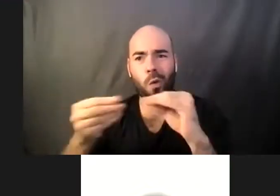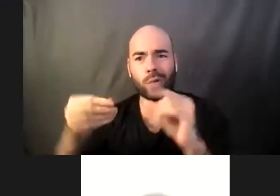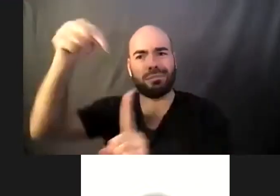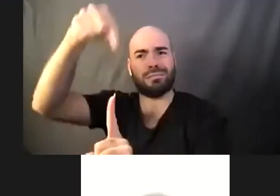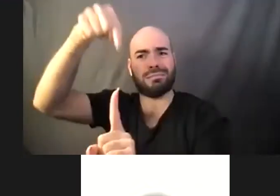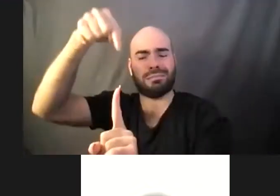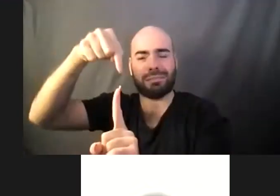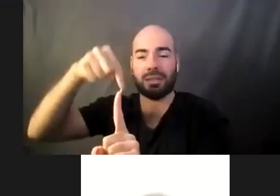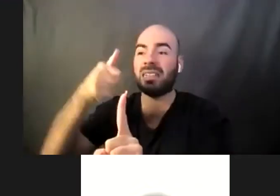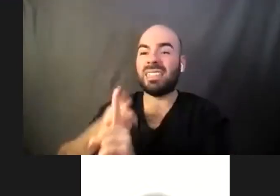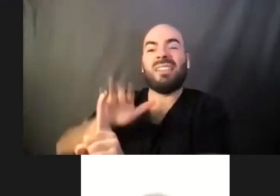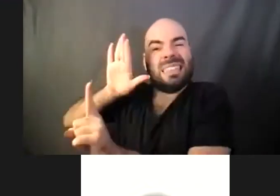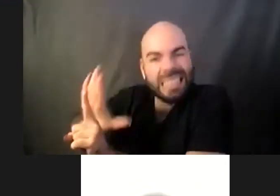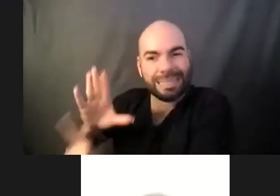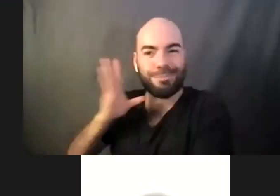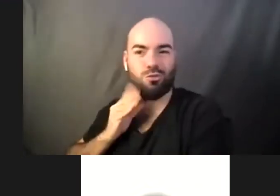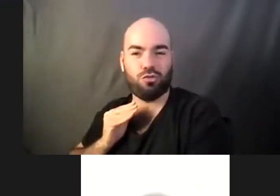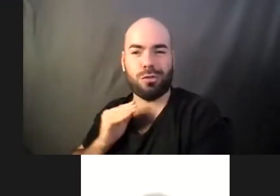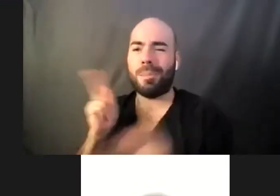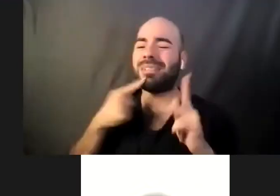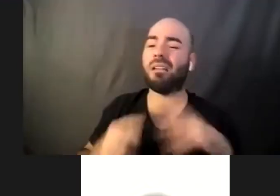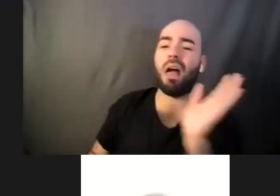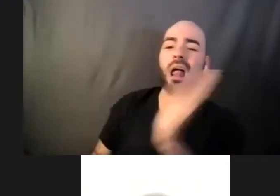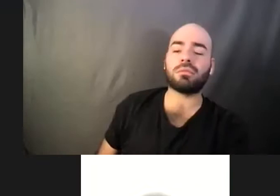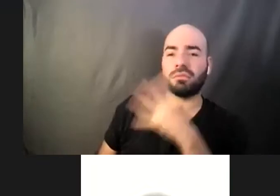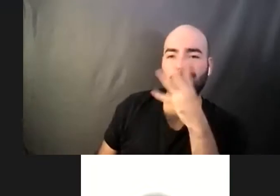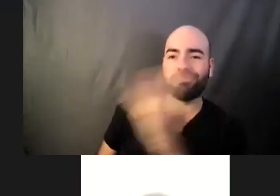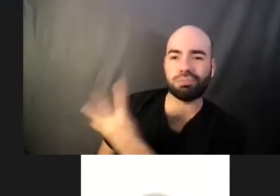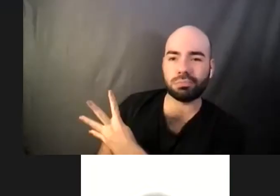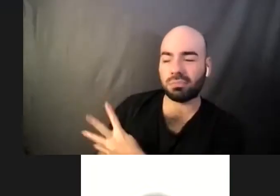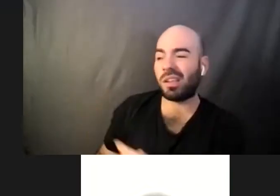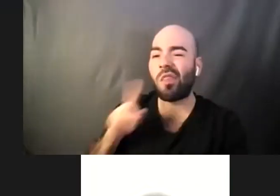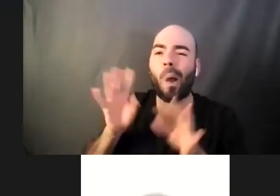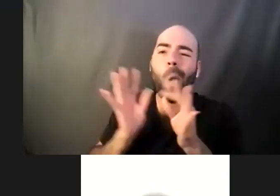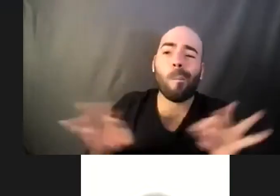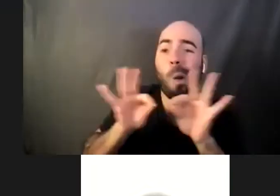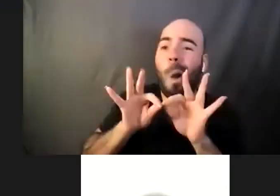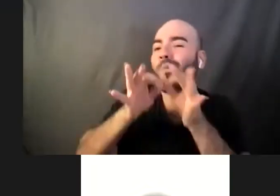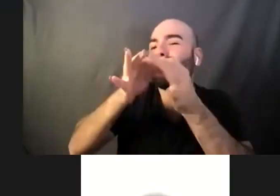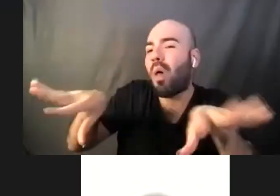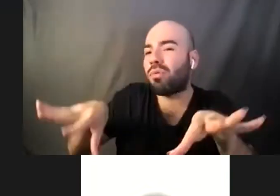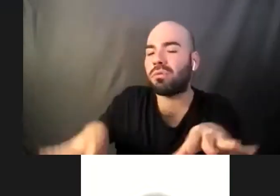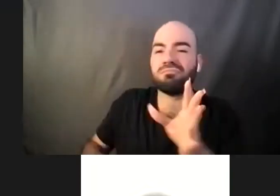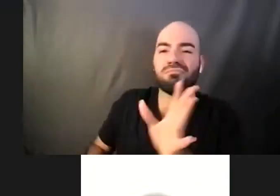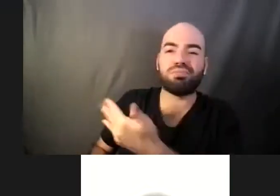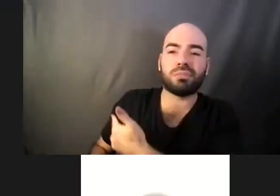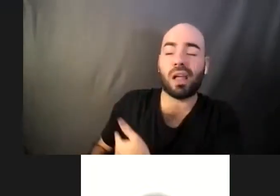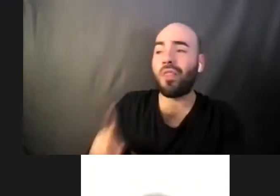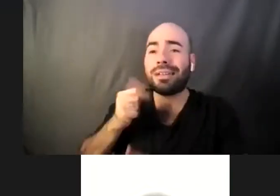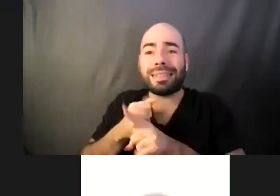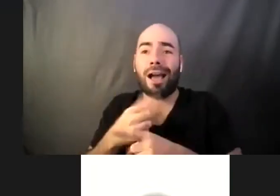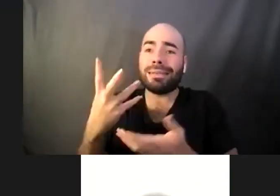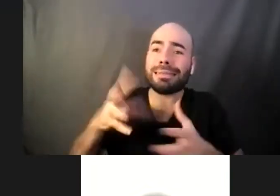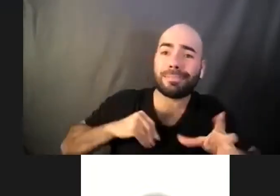had to do with his experience. And they didn't see that as valuable and didn't think that it would get into a lot of festivals or, you